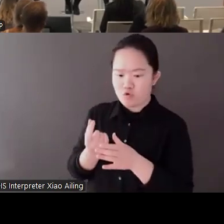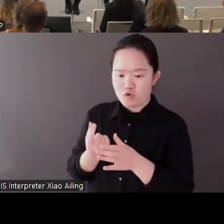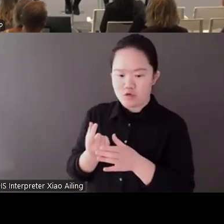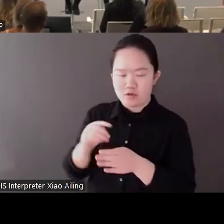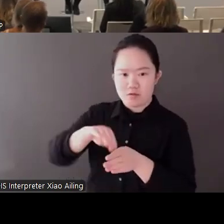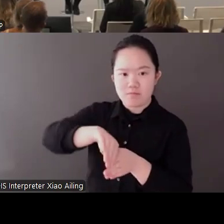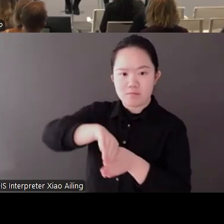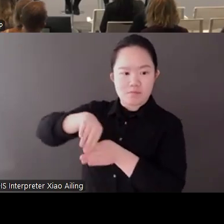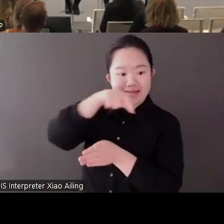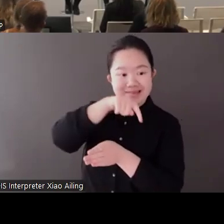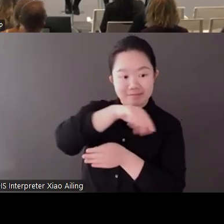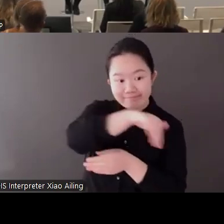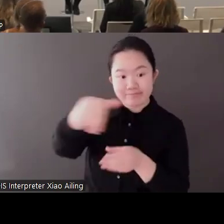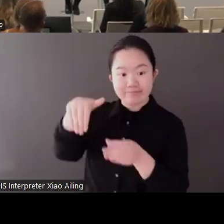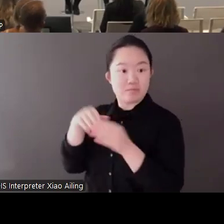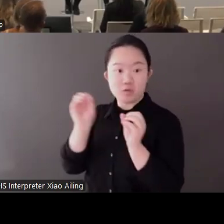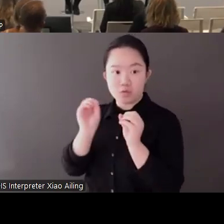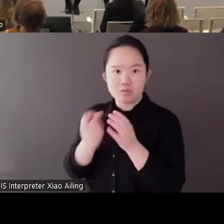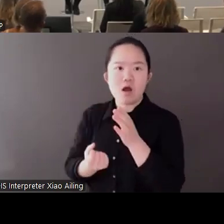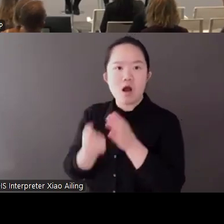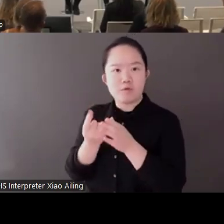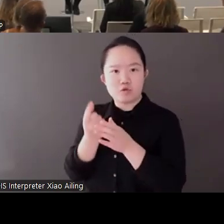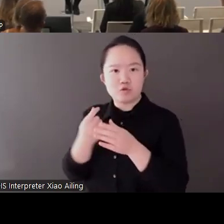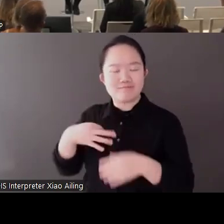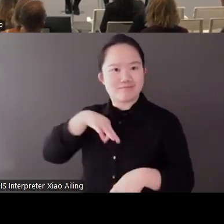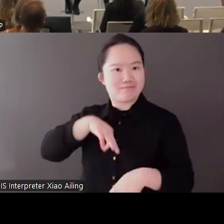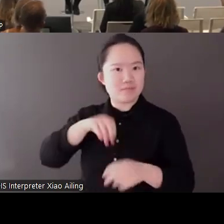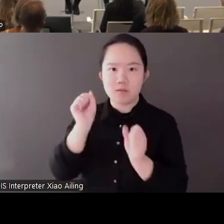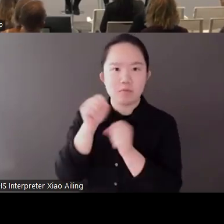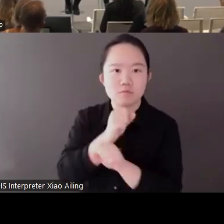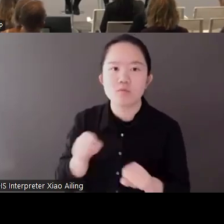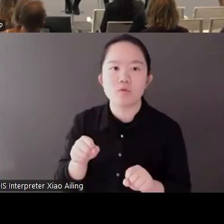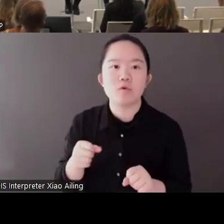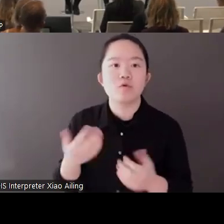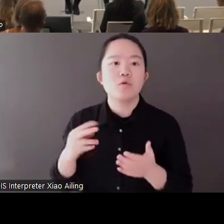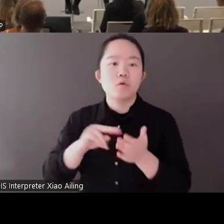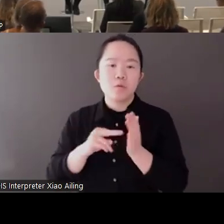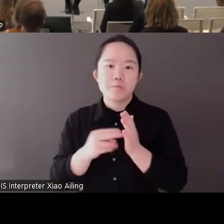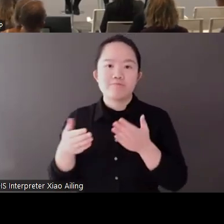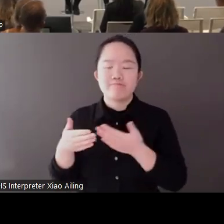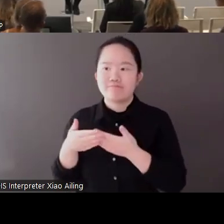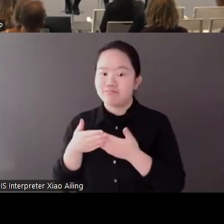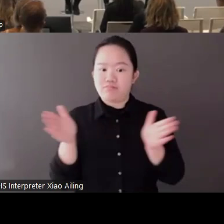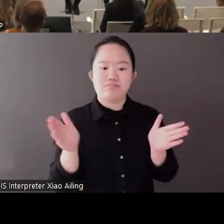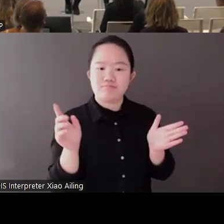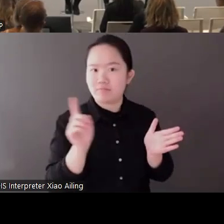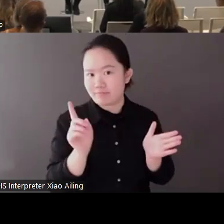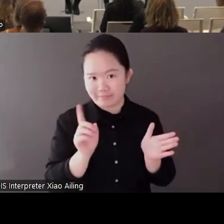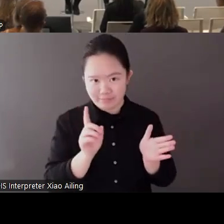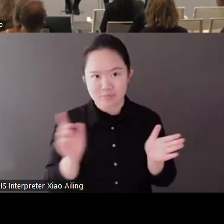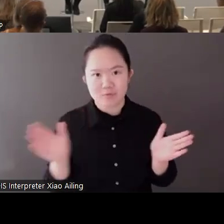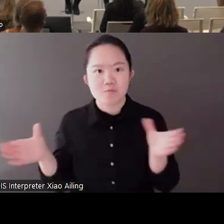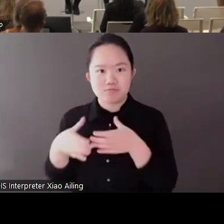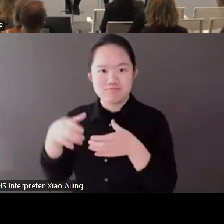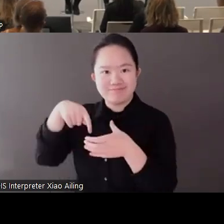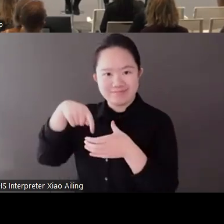we use it as experts, and we can get information from anyone, anywhere, because somebody, I'm sure, has already